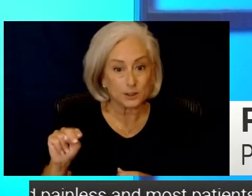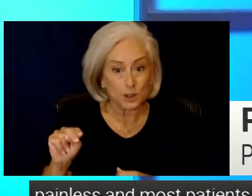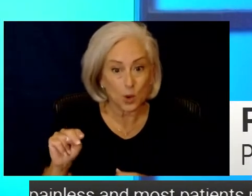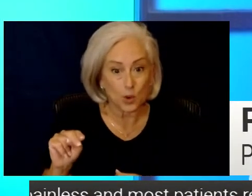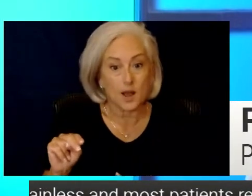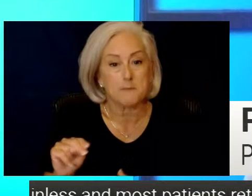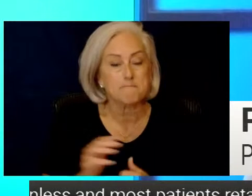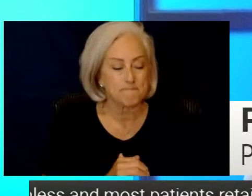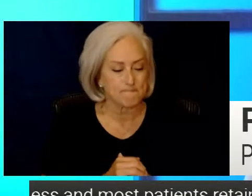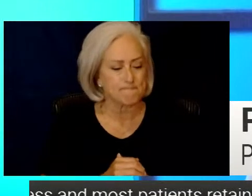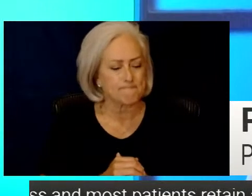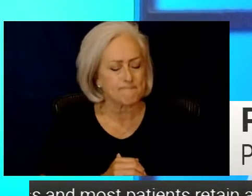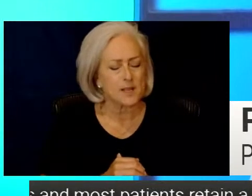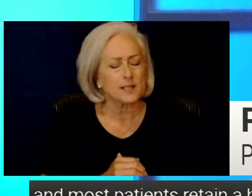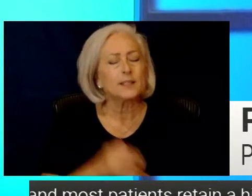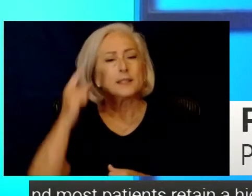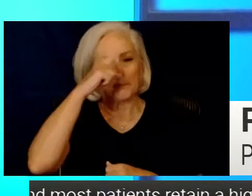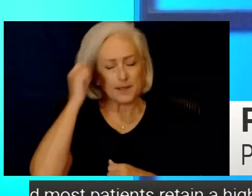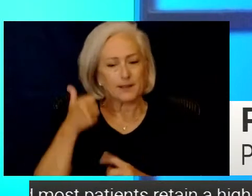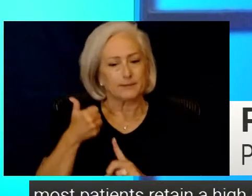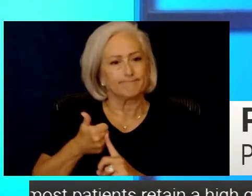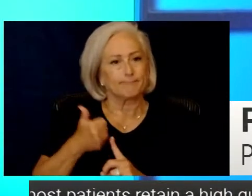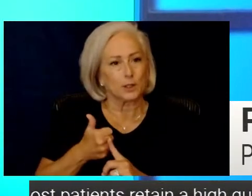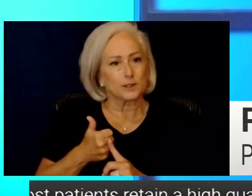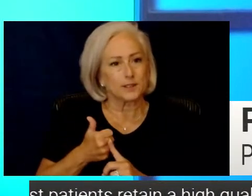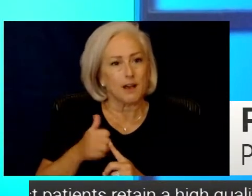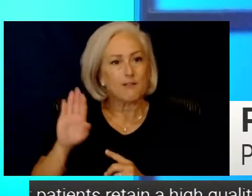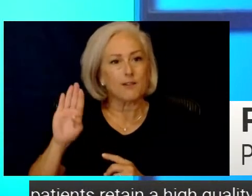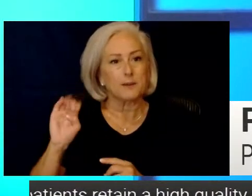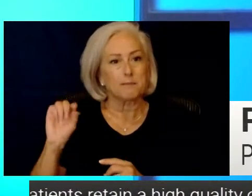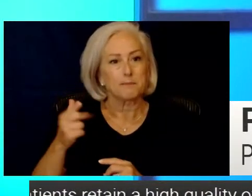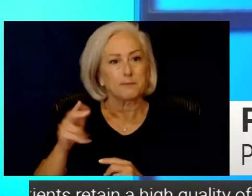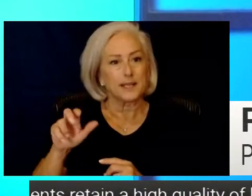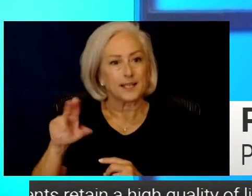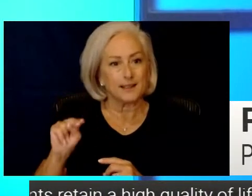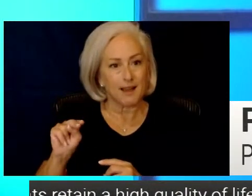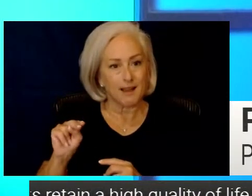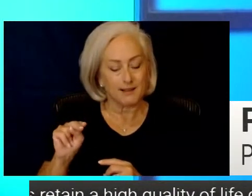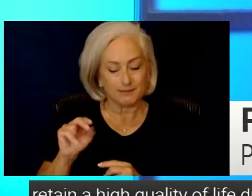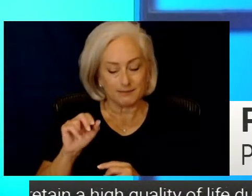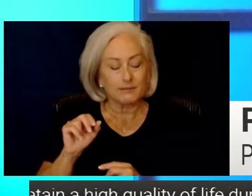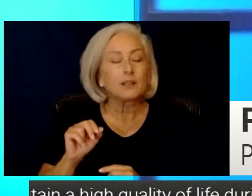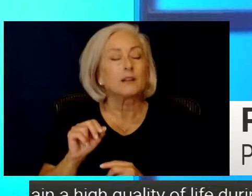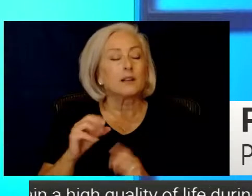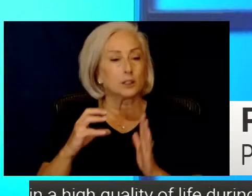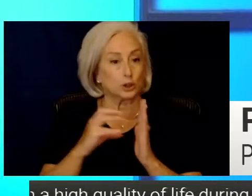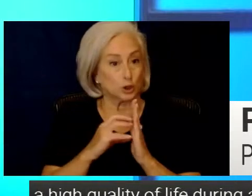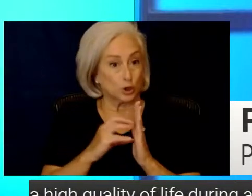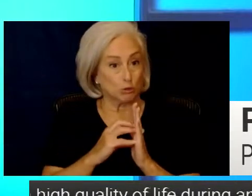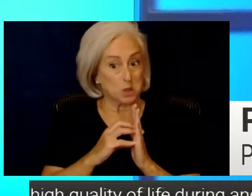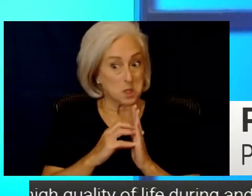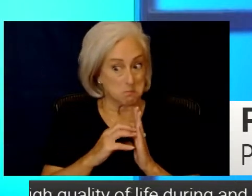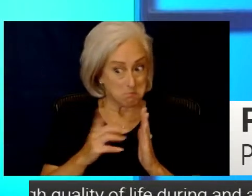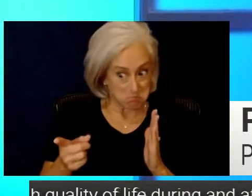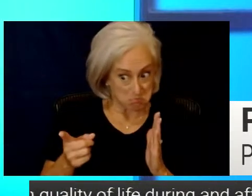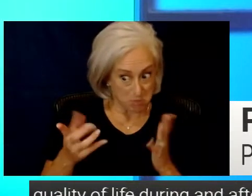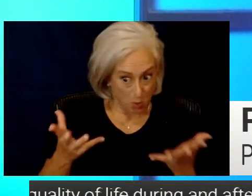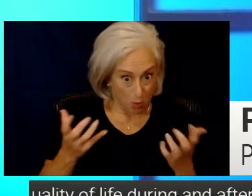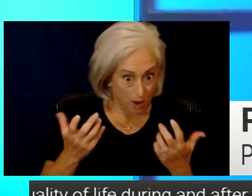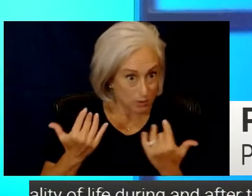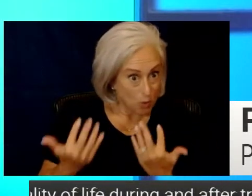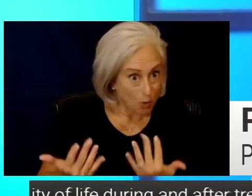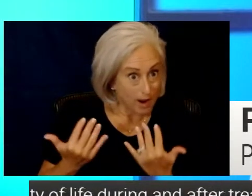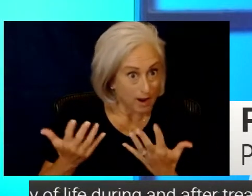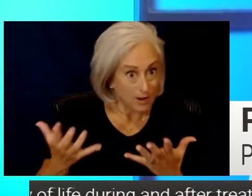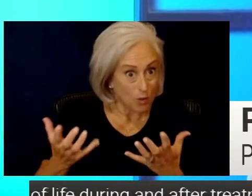to wait until we were able to offer that to her in May. And so she was, and I think for many patients, traveling out of state for a